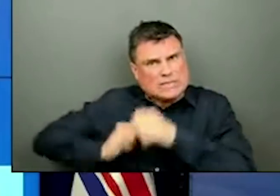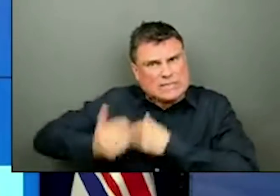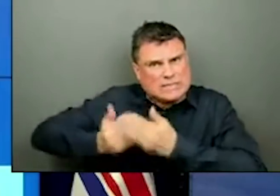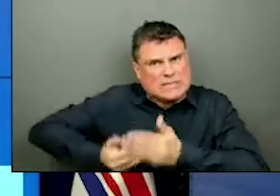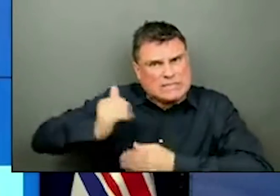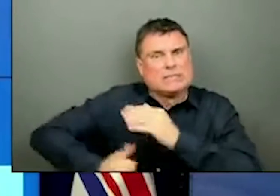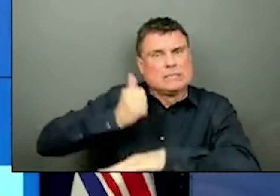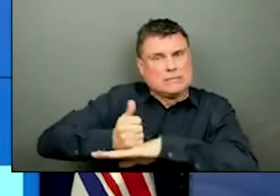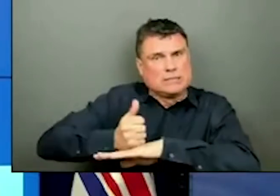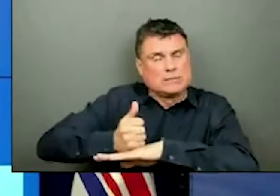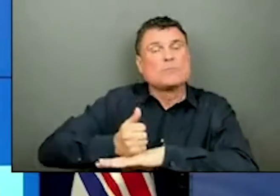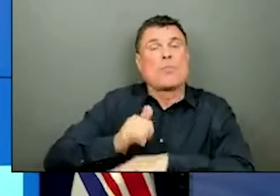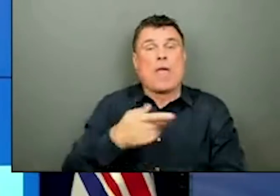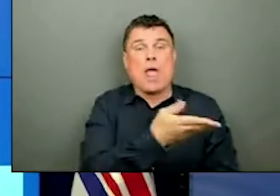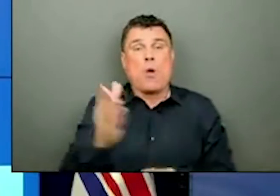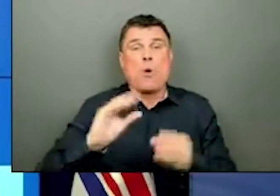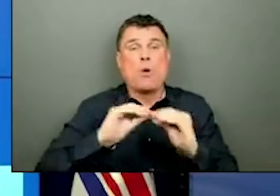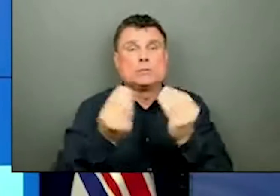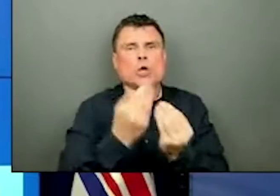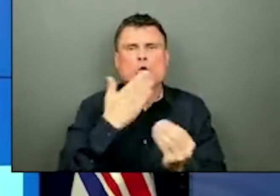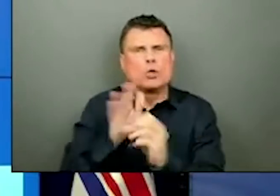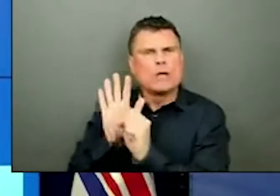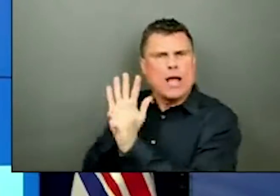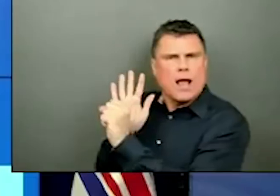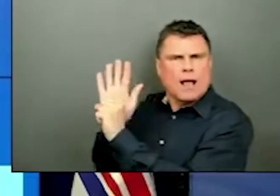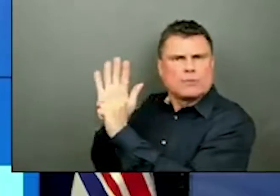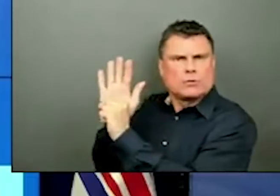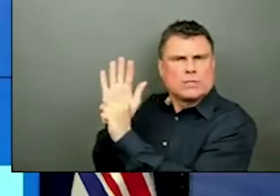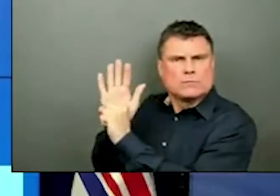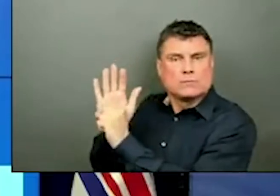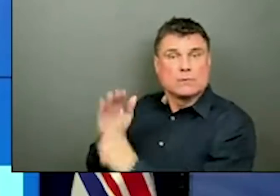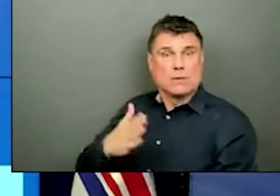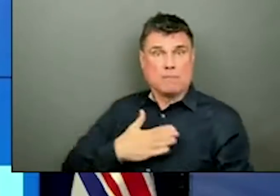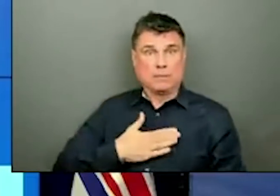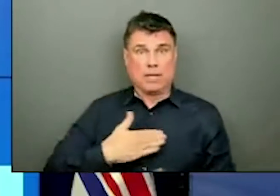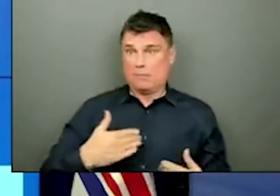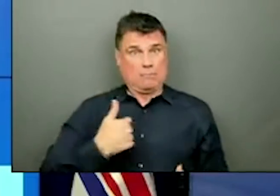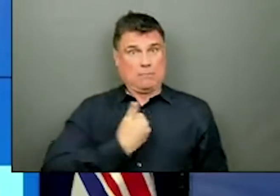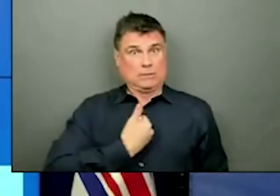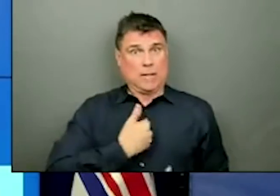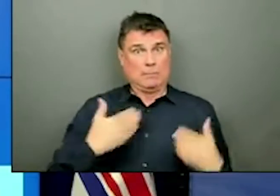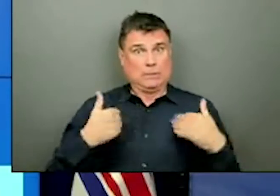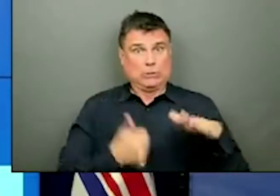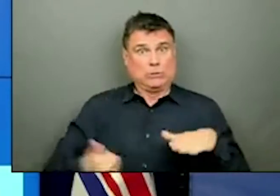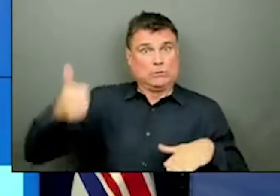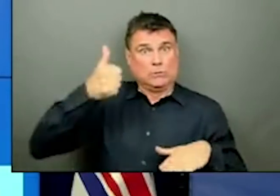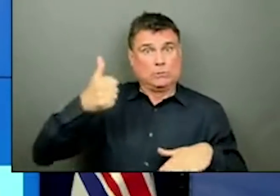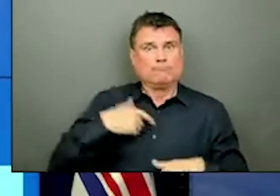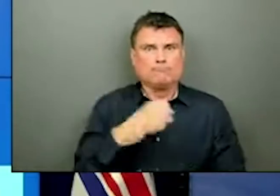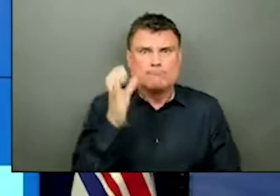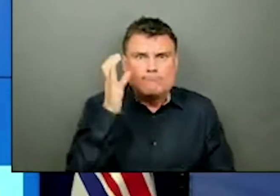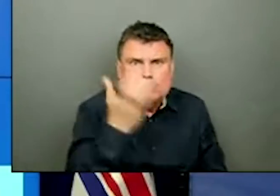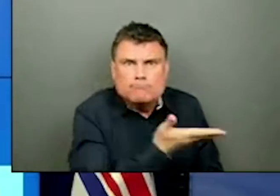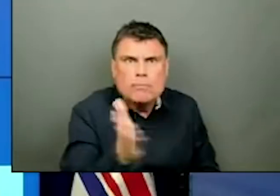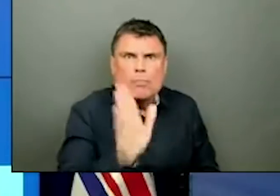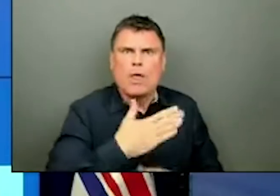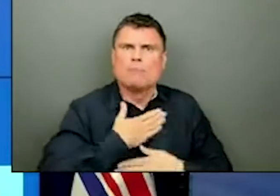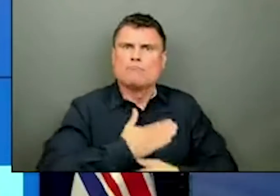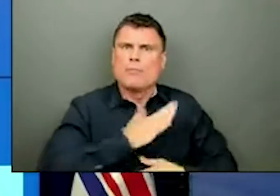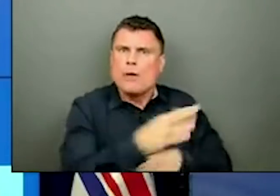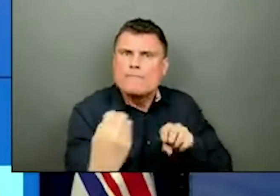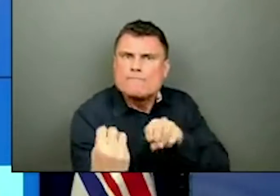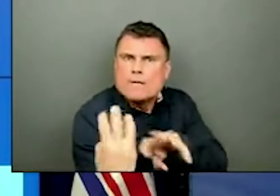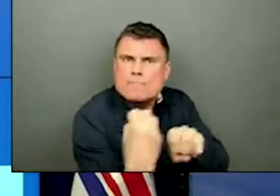much appreciated, and certainly as a minister responsible, I've appreciated all the feedback that they've been relaying back to us on the supports